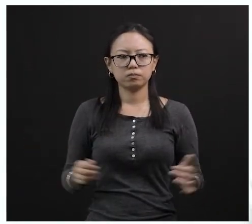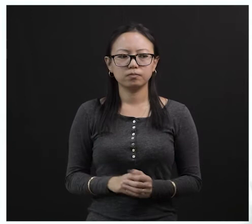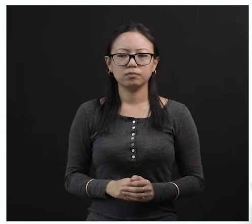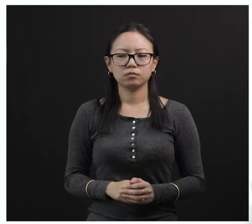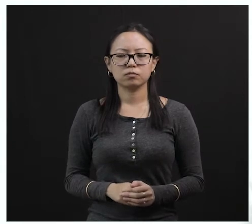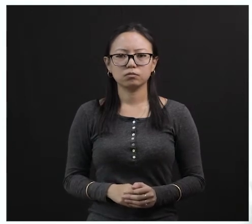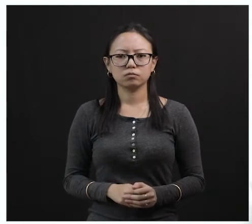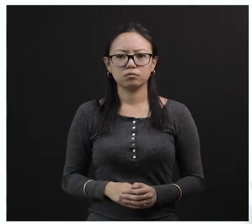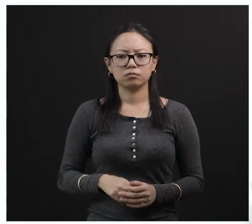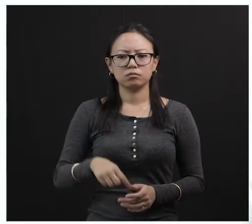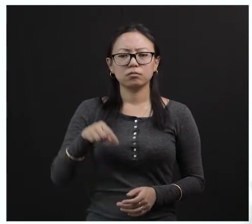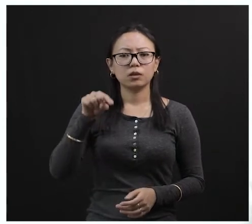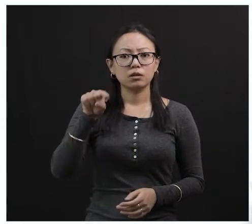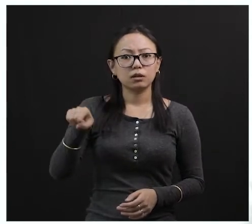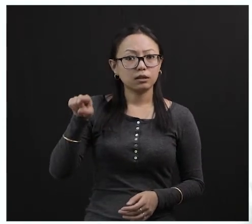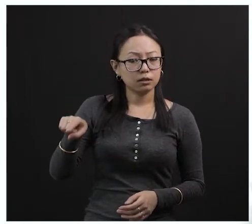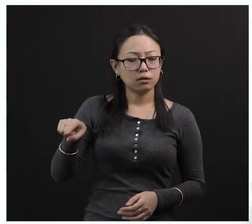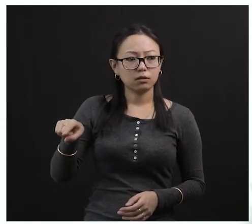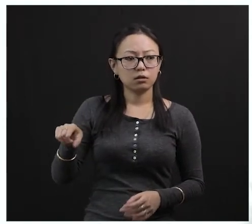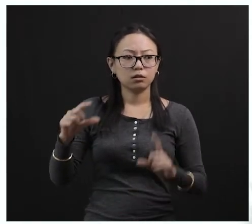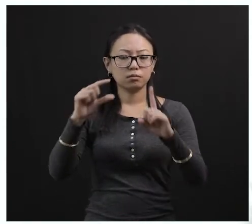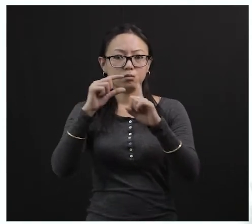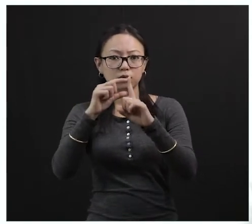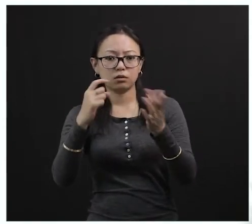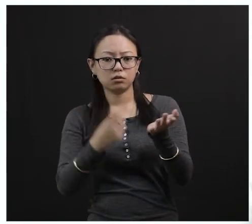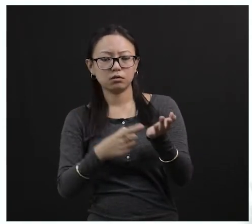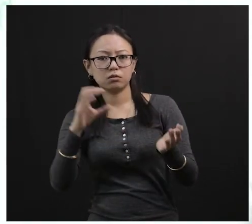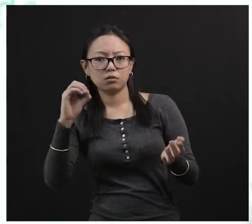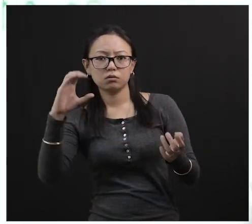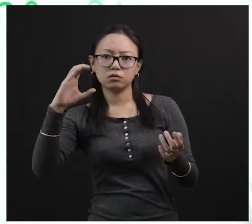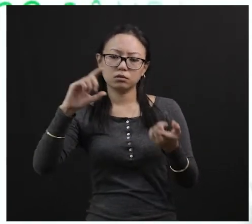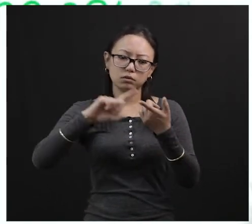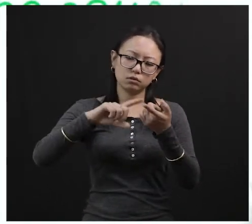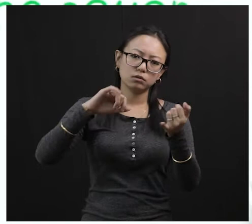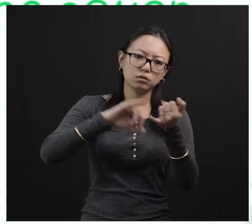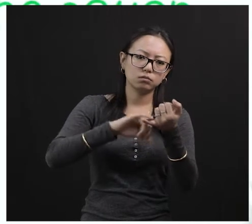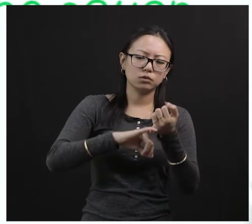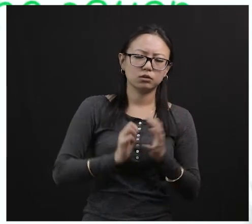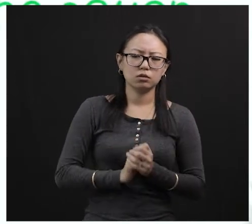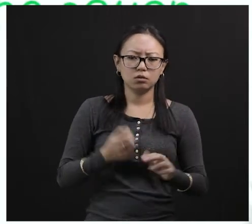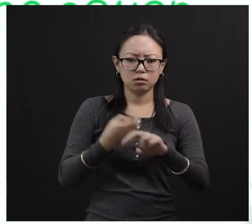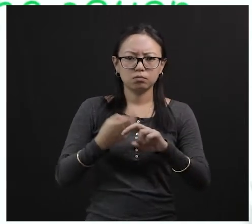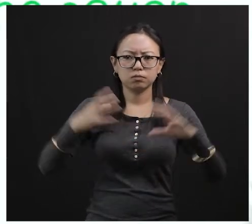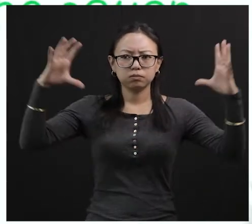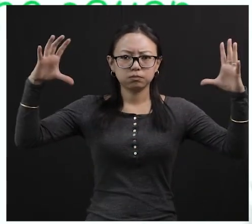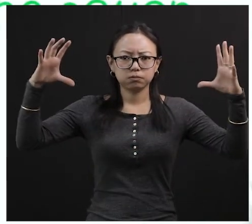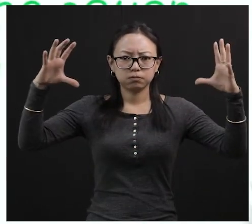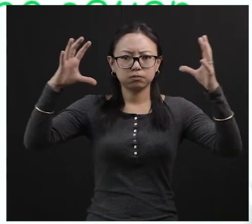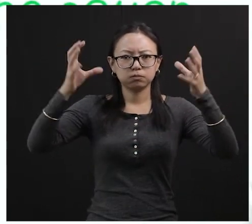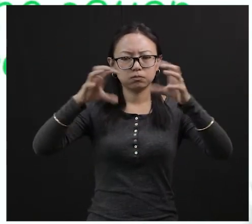And this process, what is this process called, children? The process of breaking down of